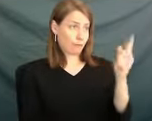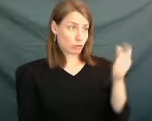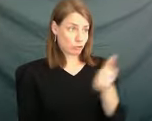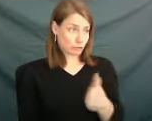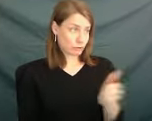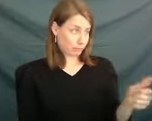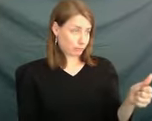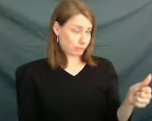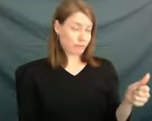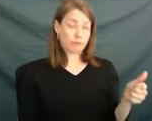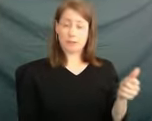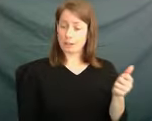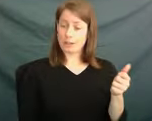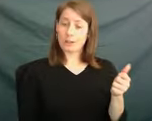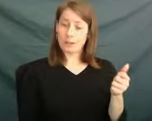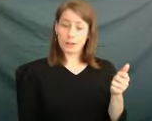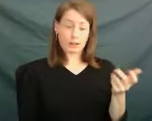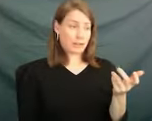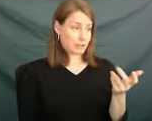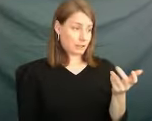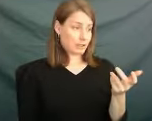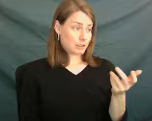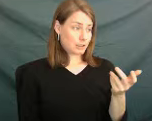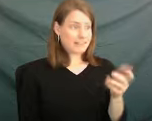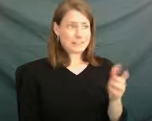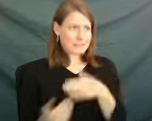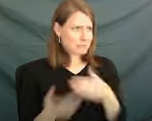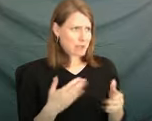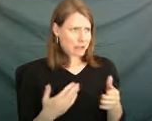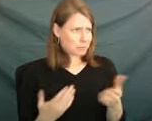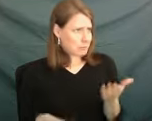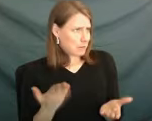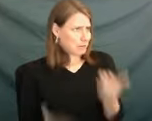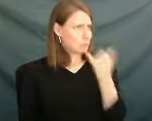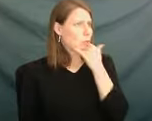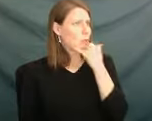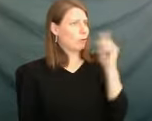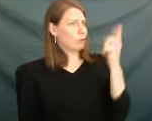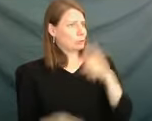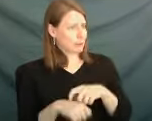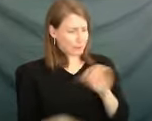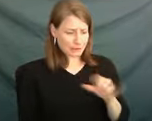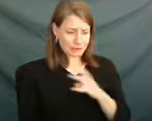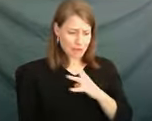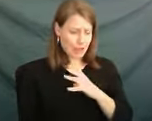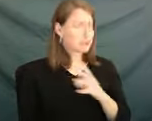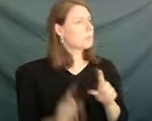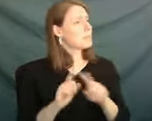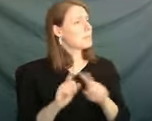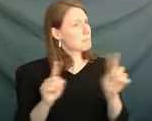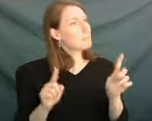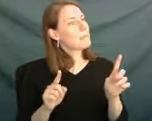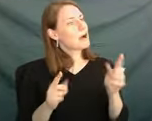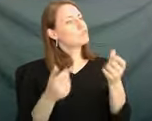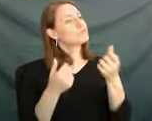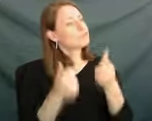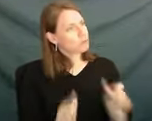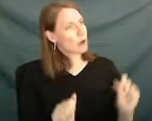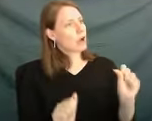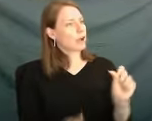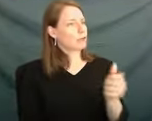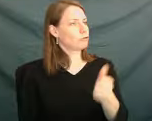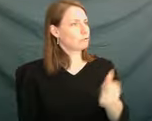and error, fine. Try and improvement, yeah. So trial and error, that's fine. A lot of the time, you learn things